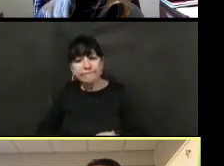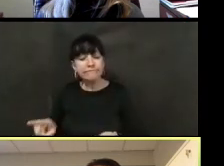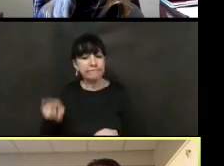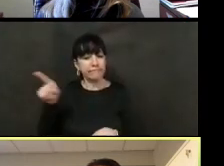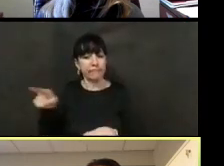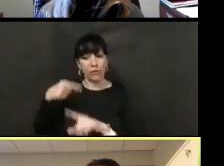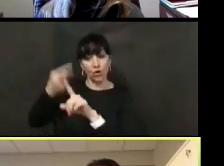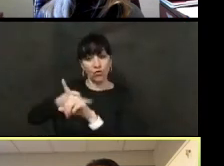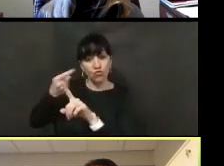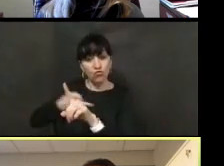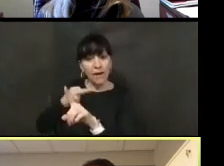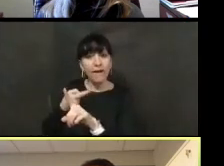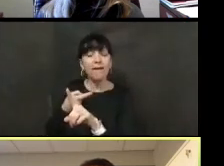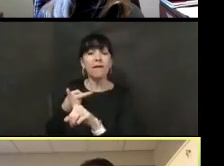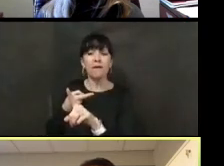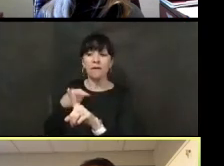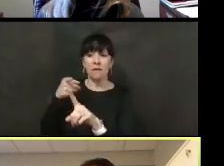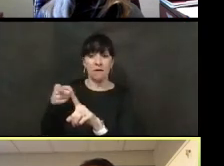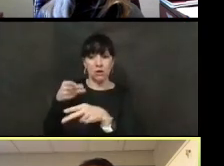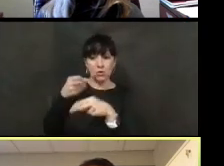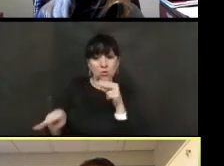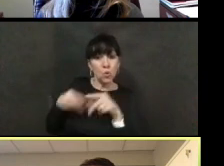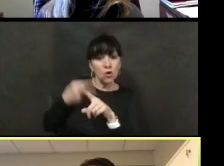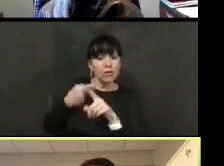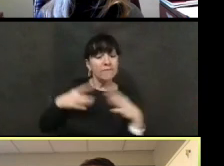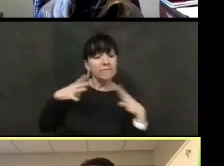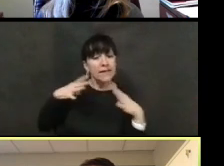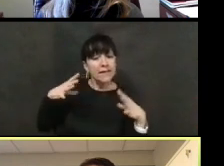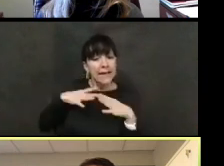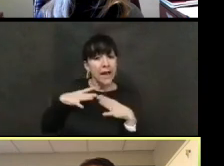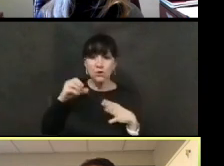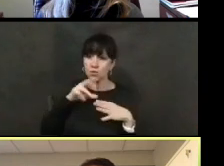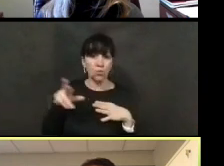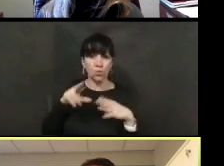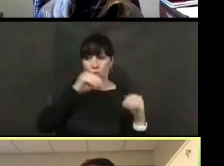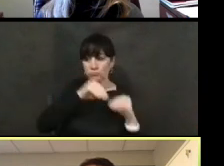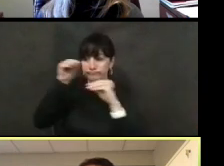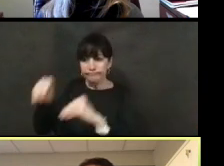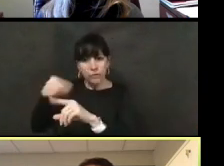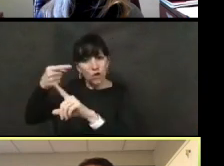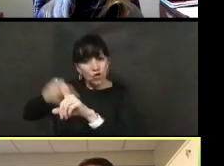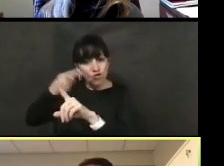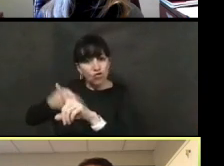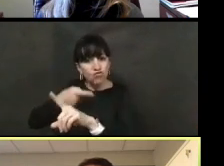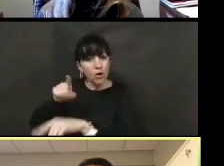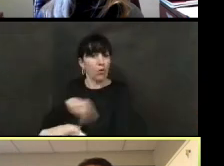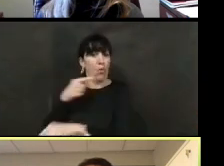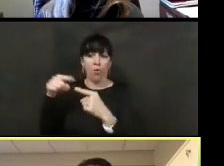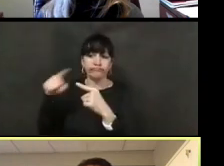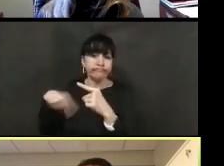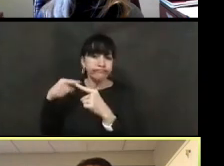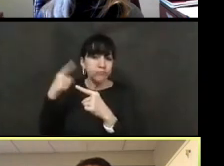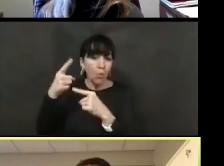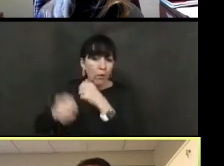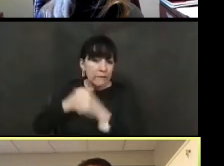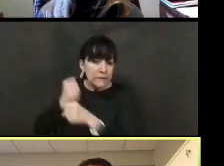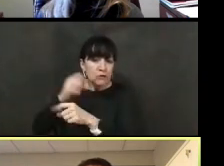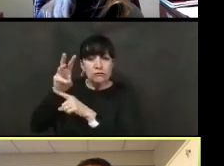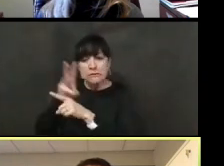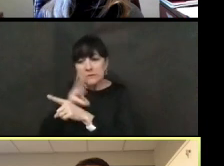one is more leisure focused and the other is obviously a long-term purchase and things like that. And so we're working